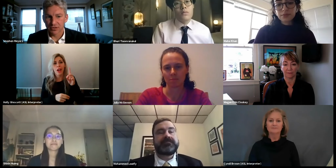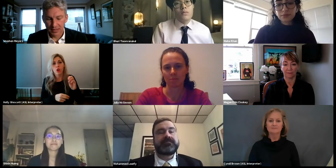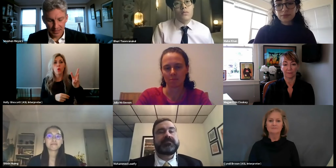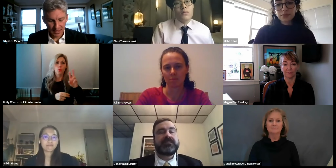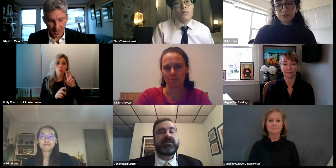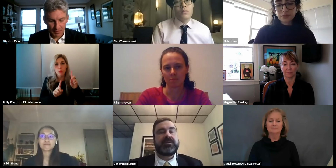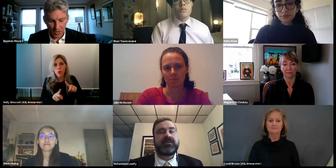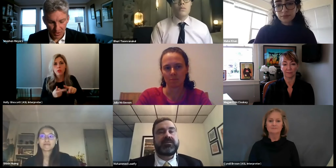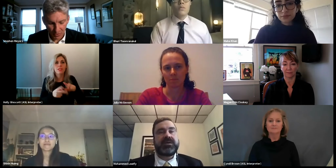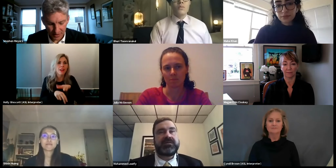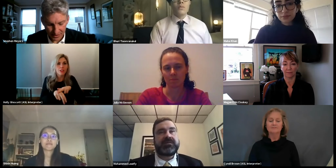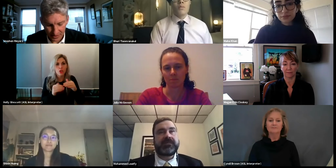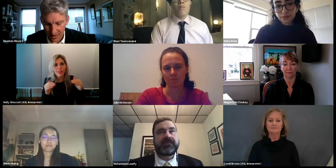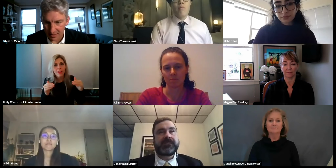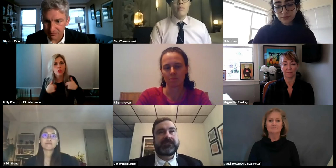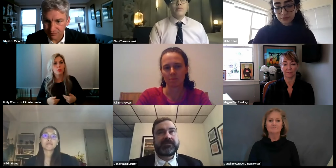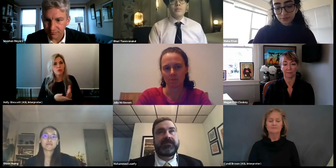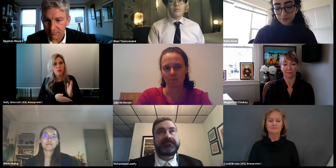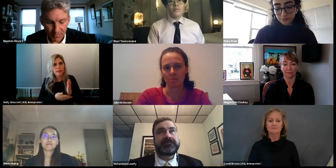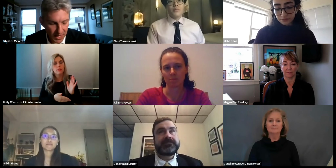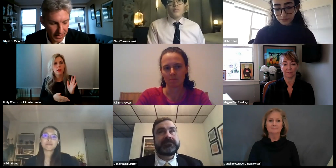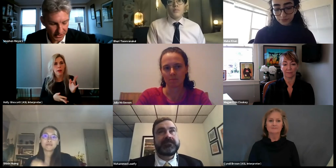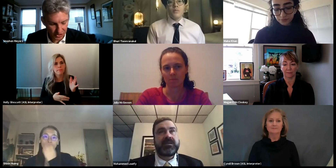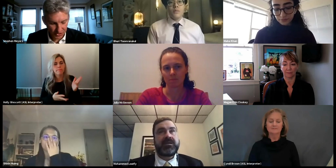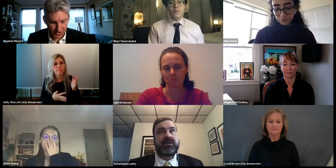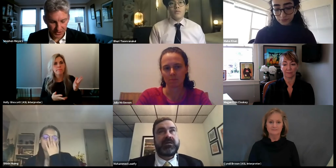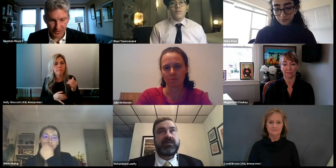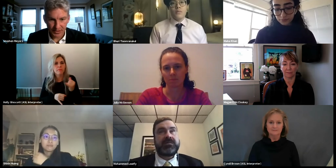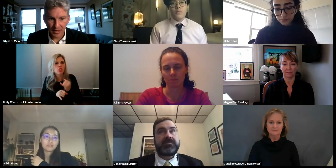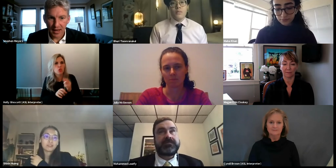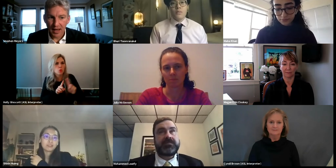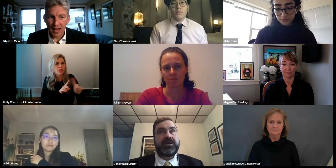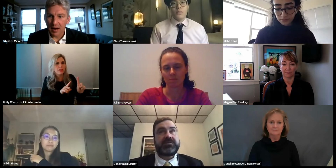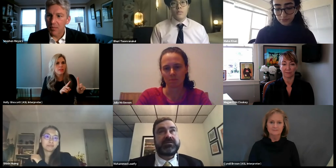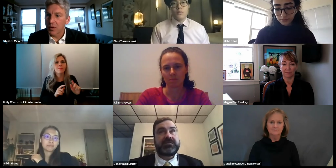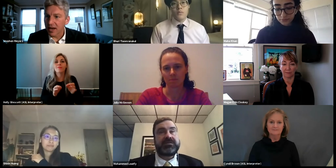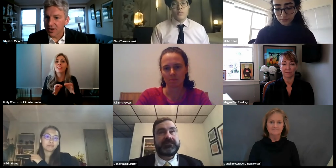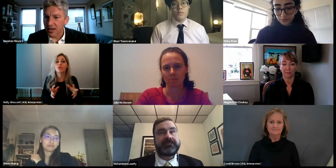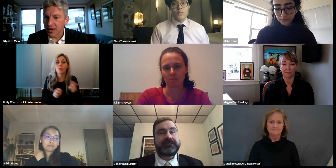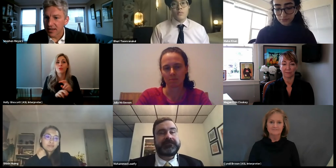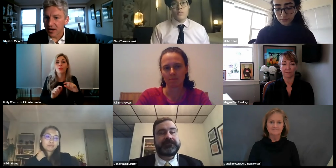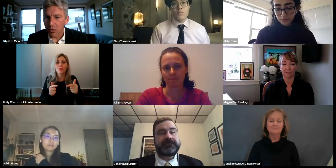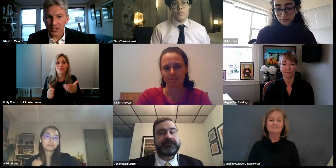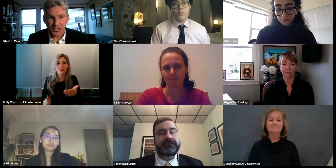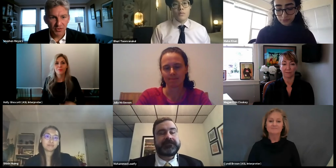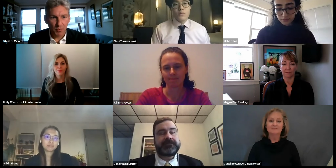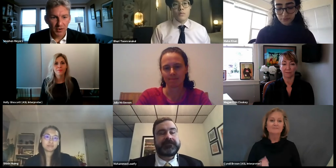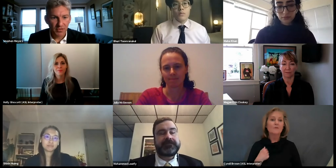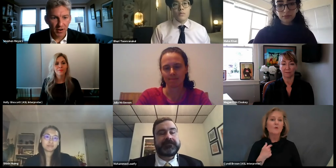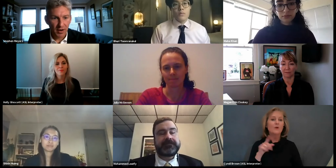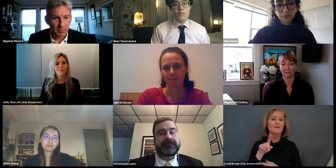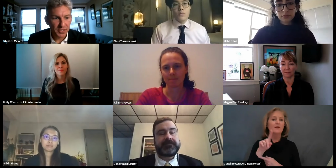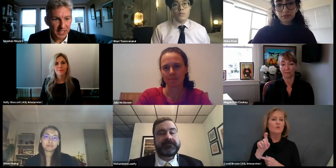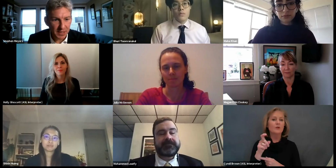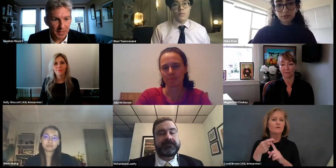national level human rights institutions. Right. We have a question from one